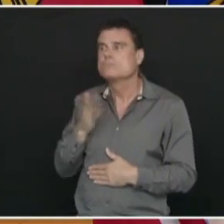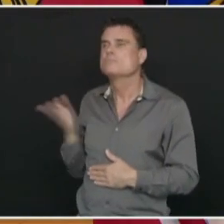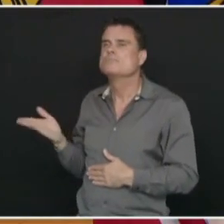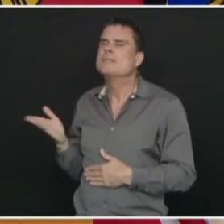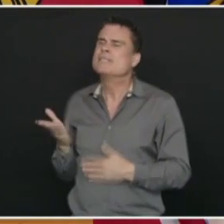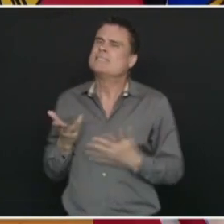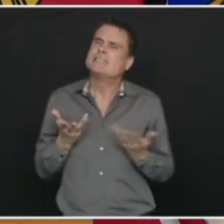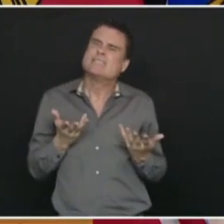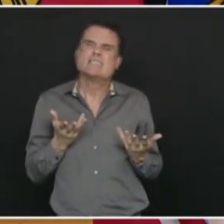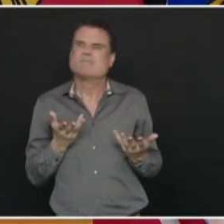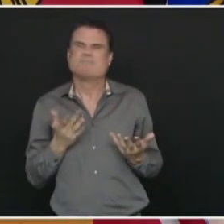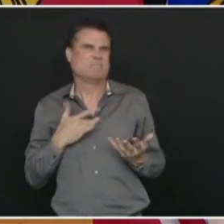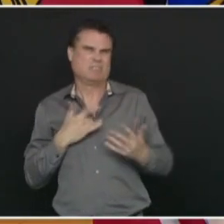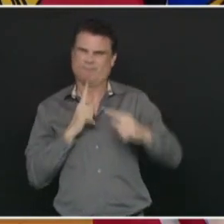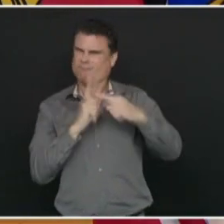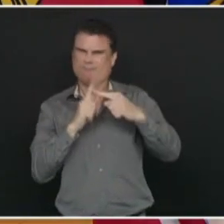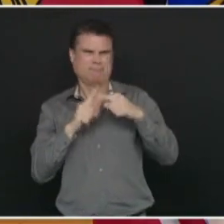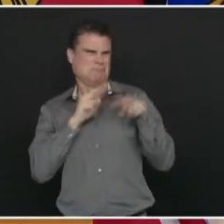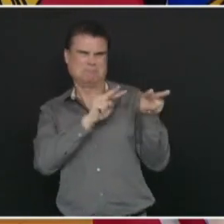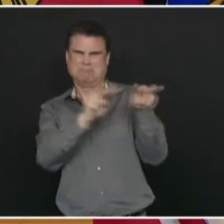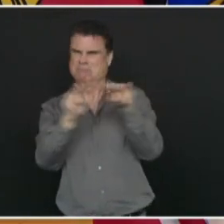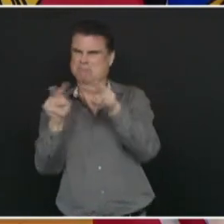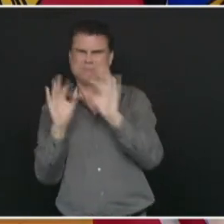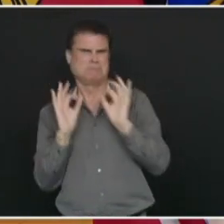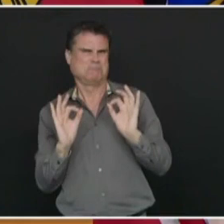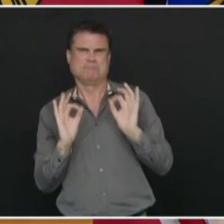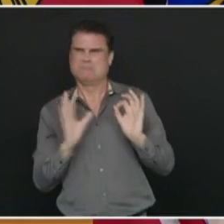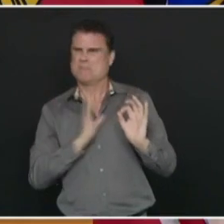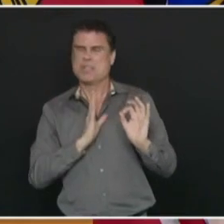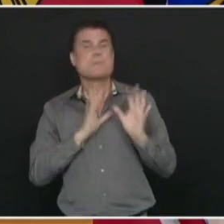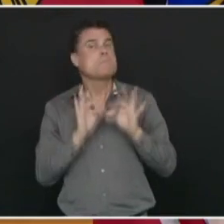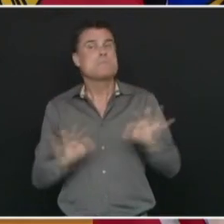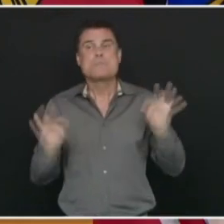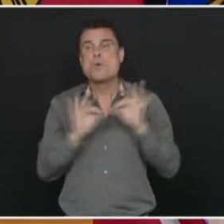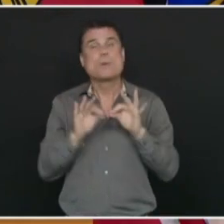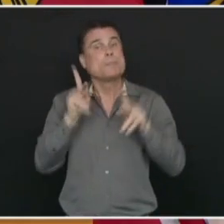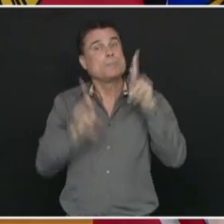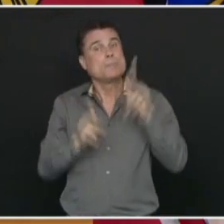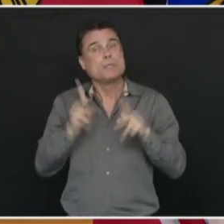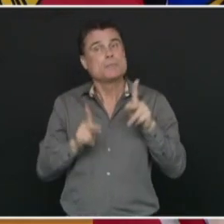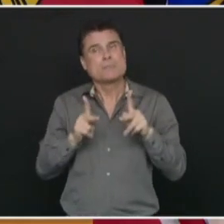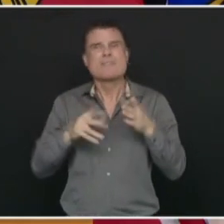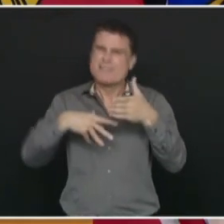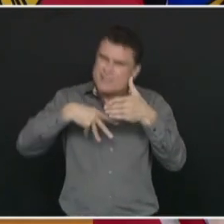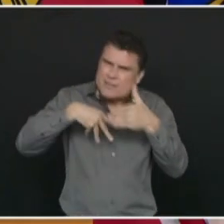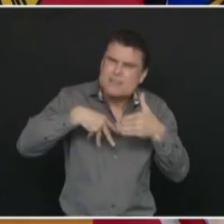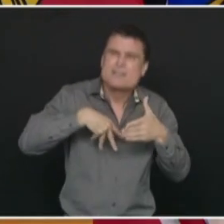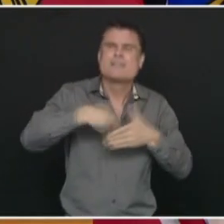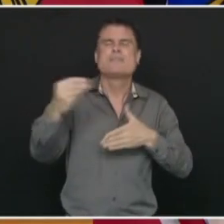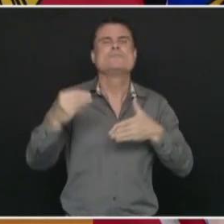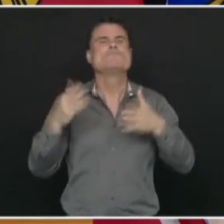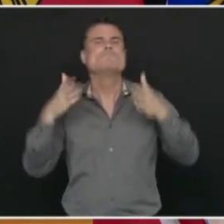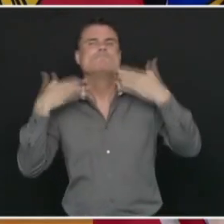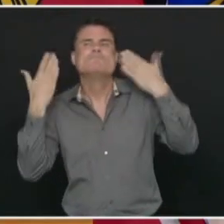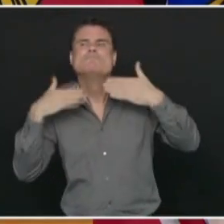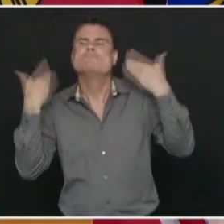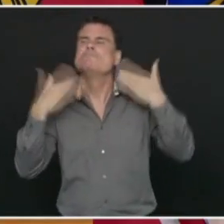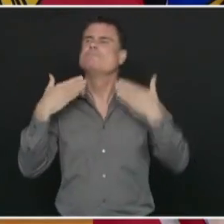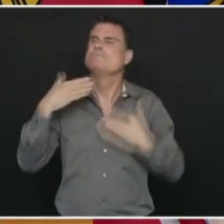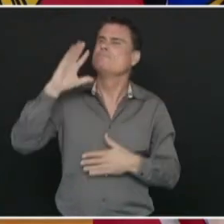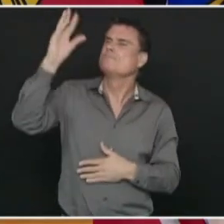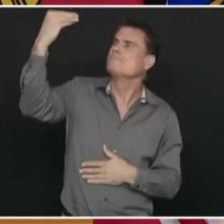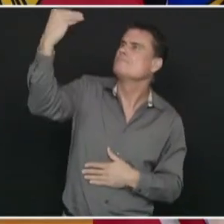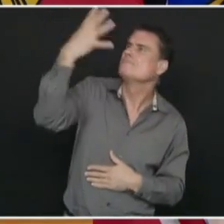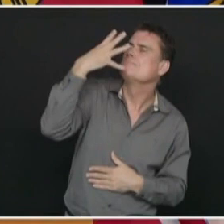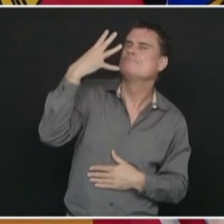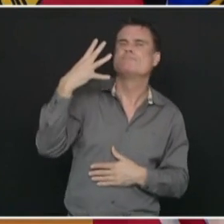well. So I think we're at a fine balance, and we're doing the best that we can to make sure that people, for their mental and physical